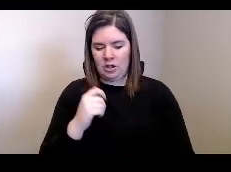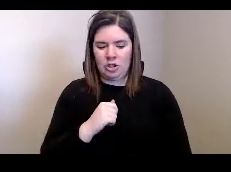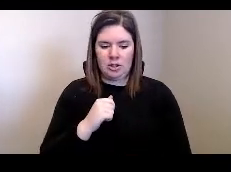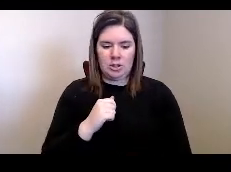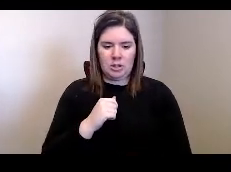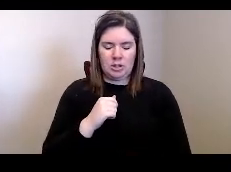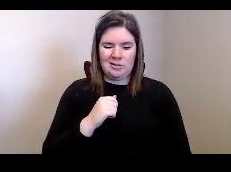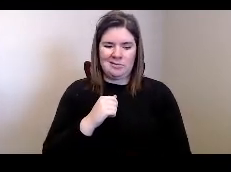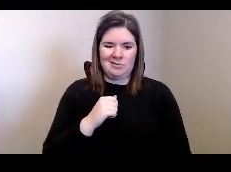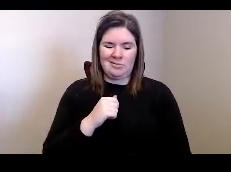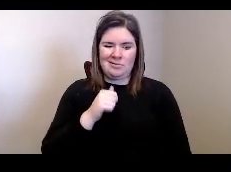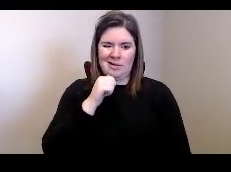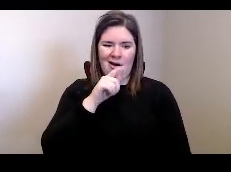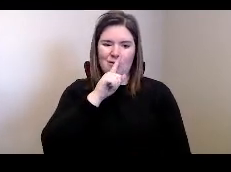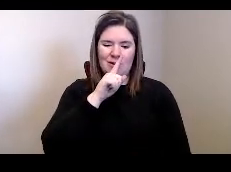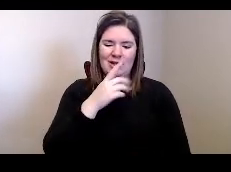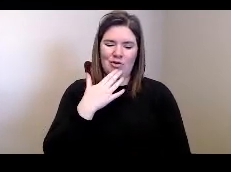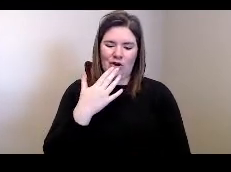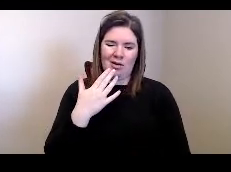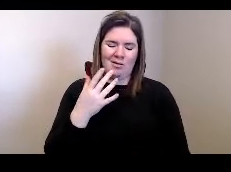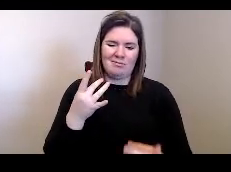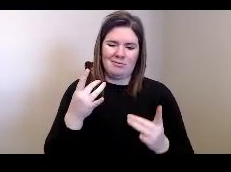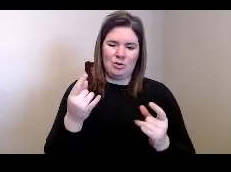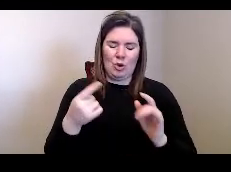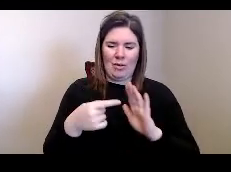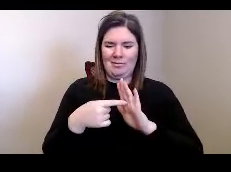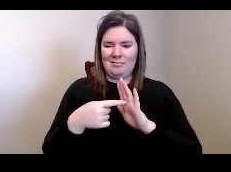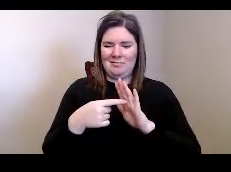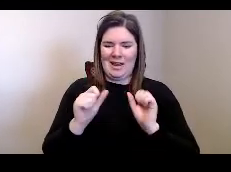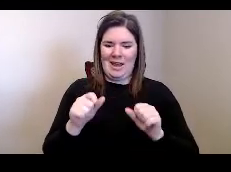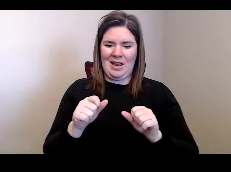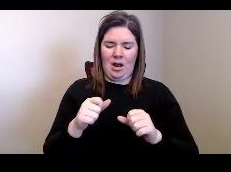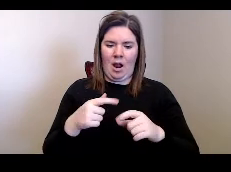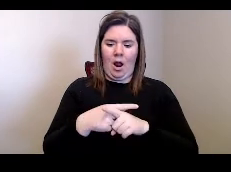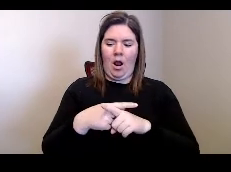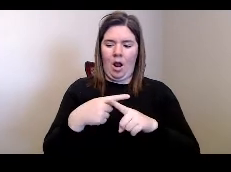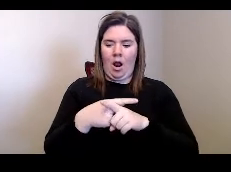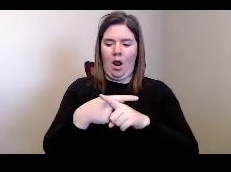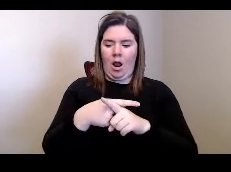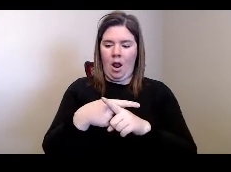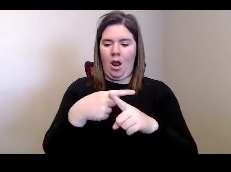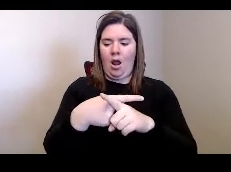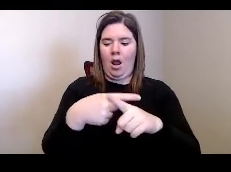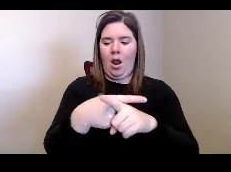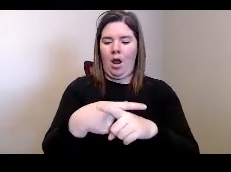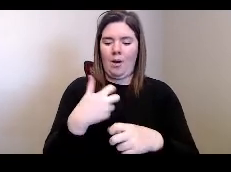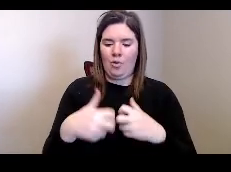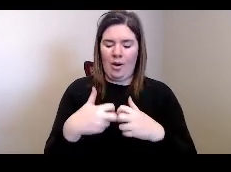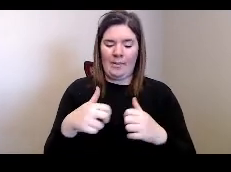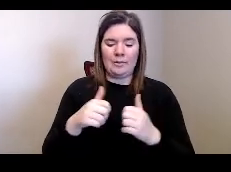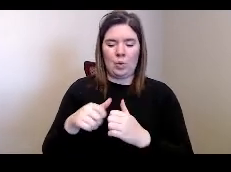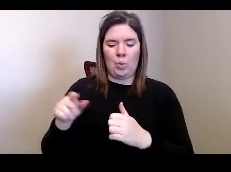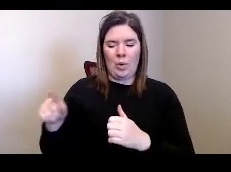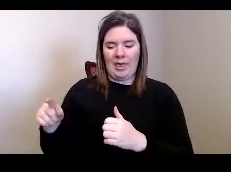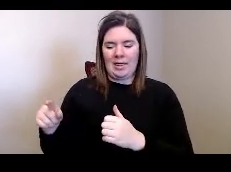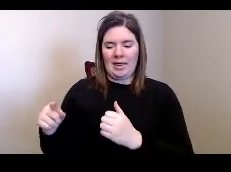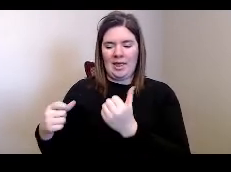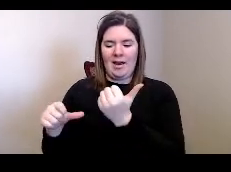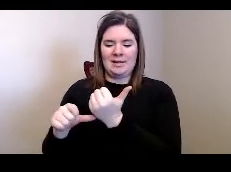good practice because it can cause problems for screen reading and assistive technology. And quite honestly,